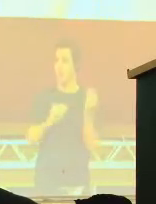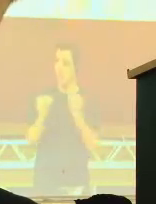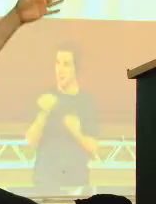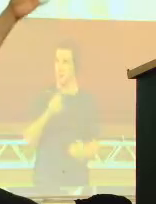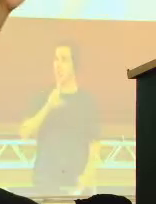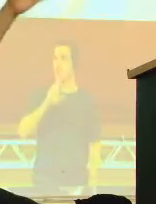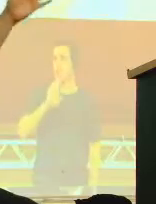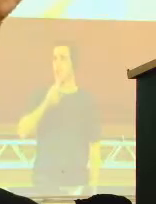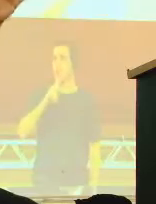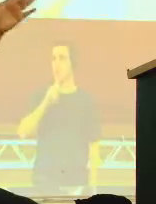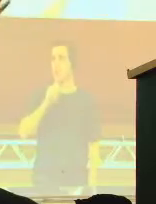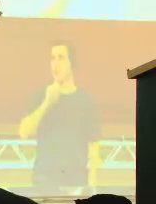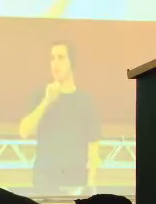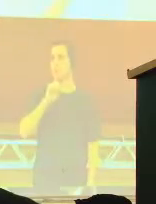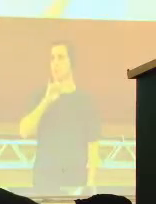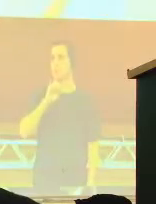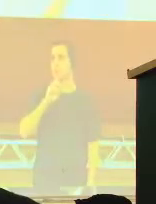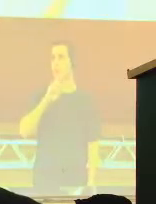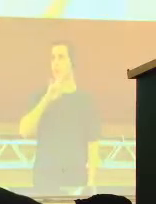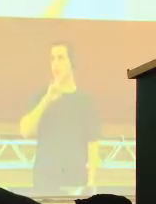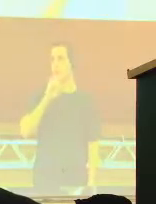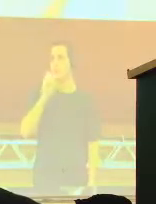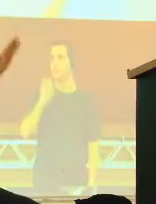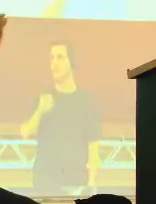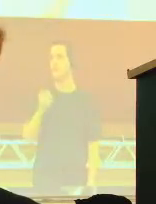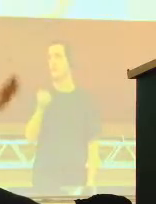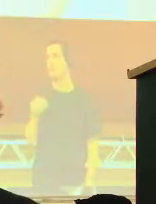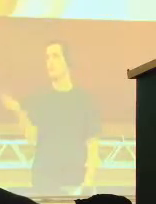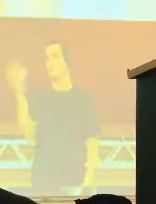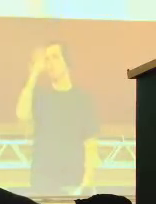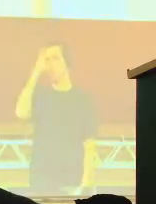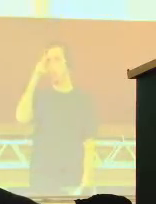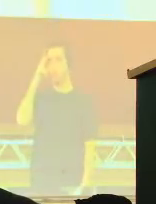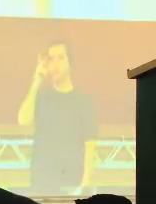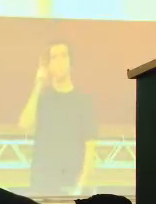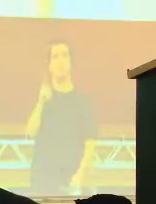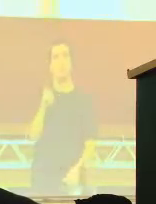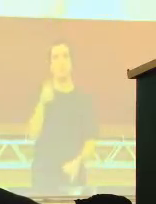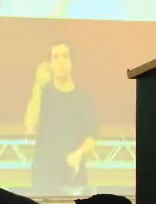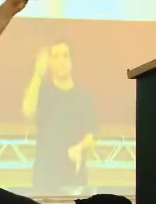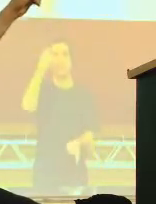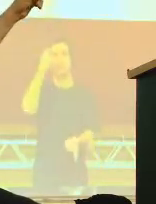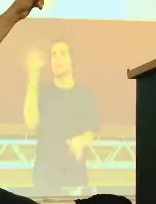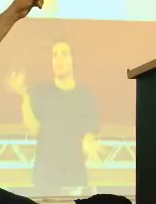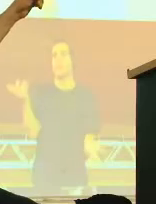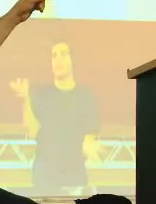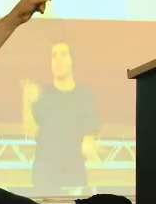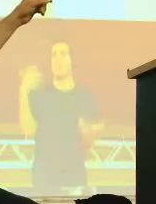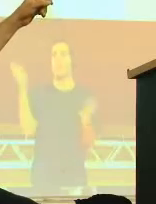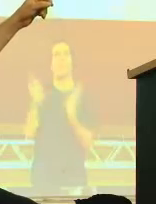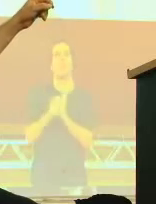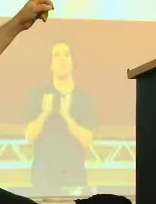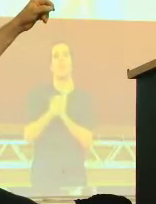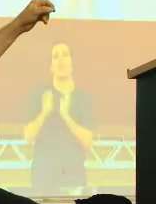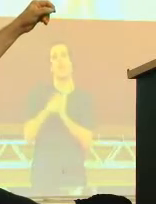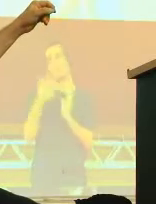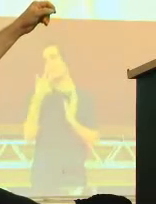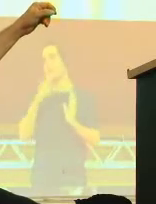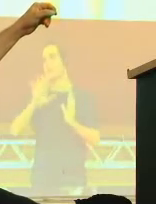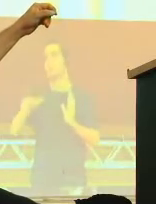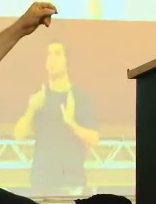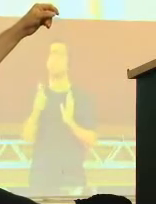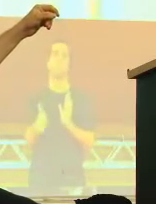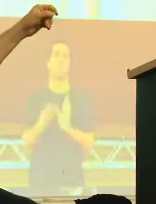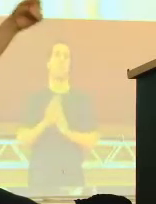people decides which programs to put in it, that's okay. But if they decide not to distribute a certain